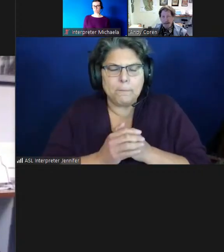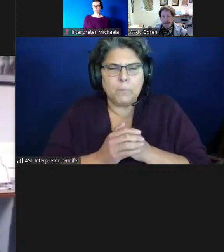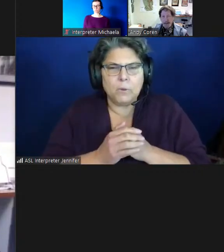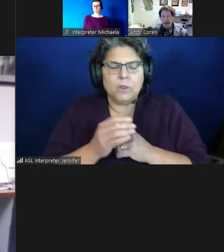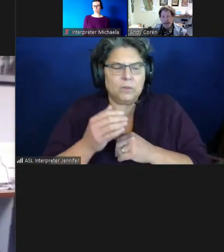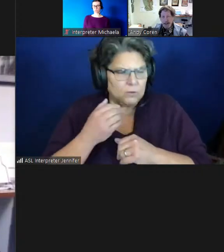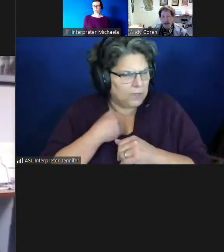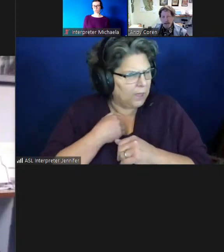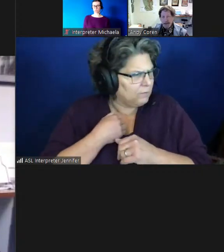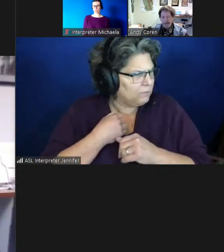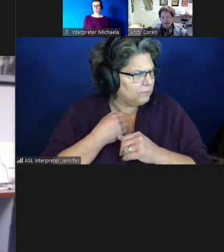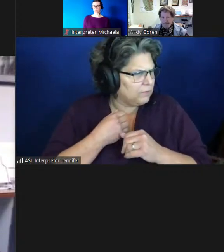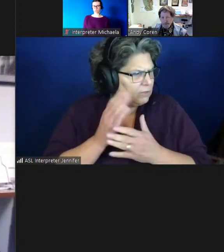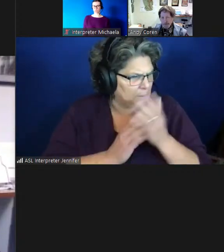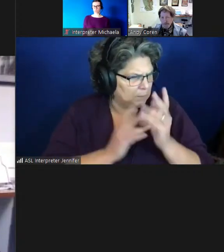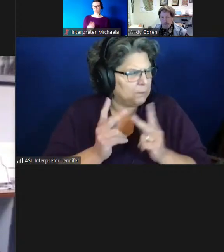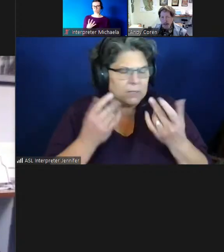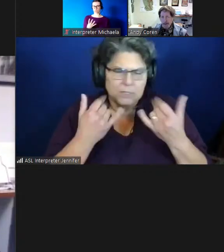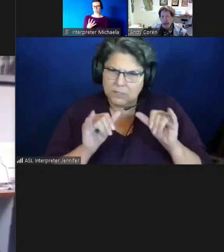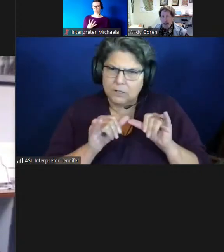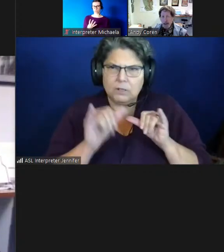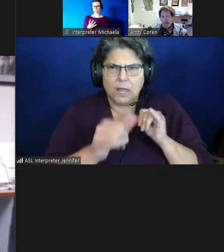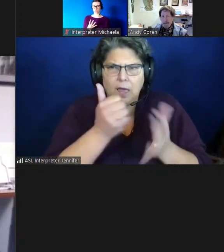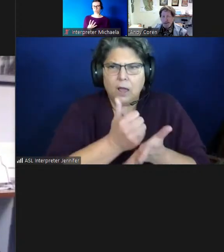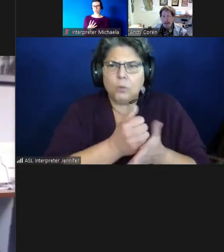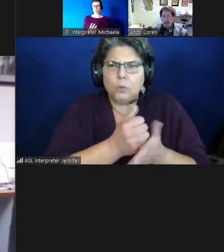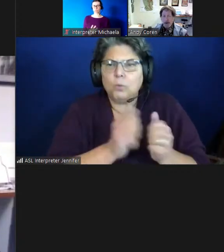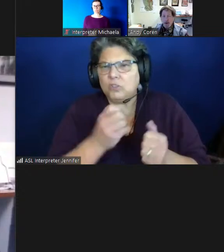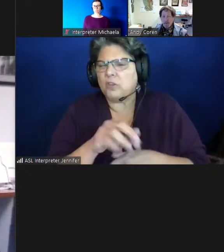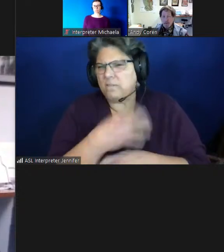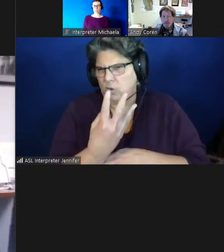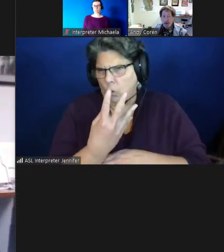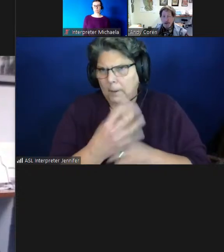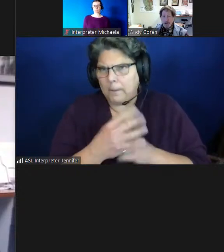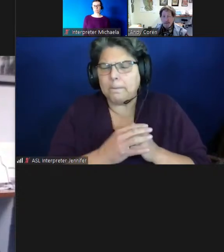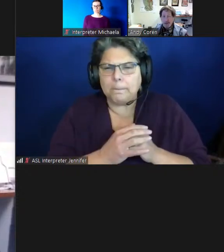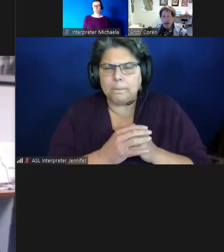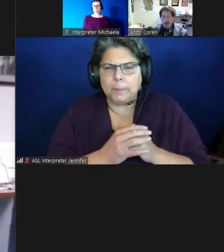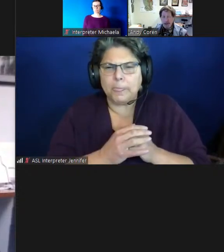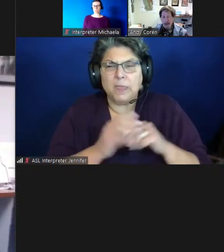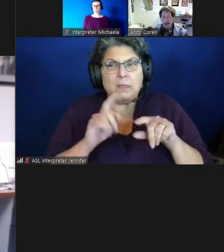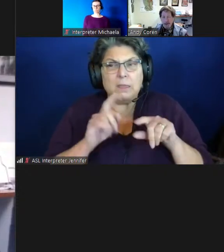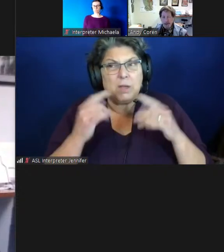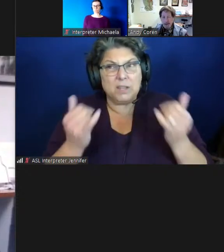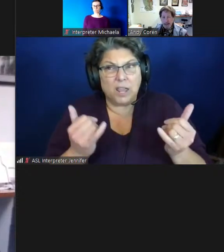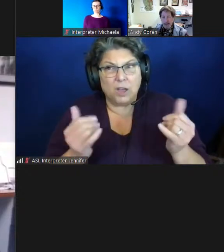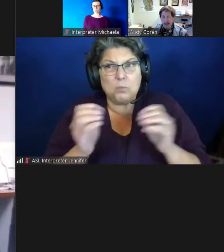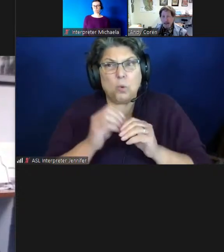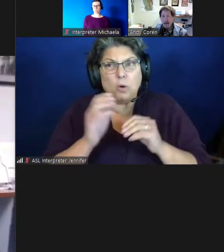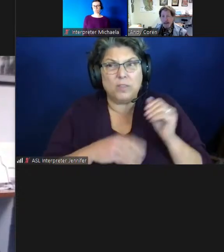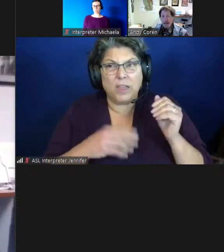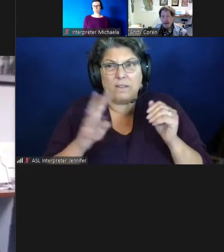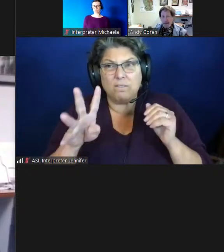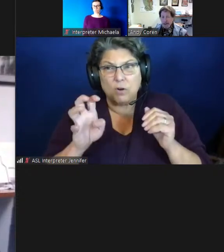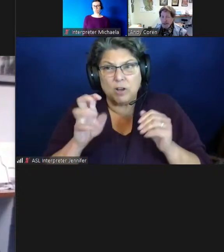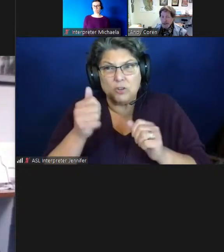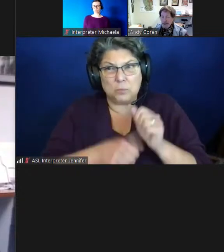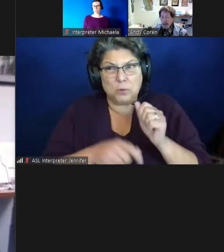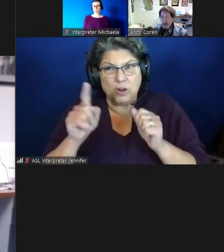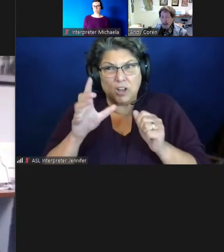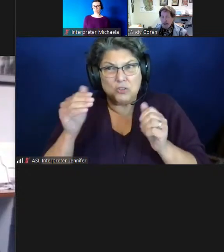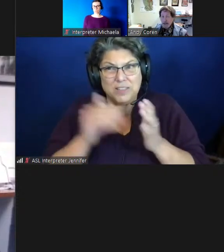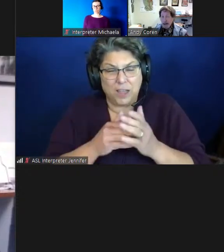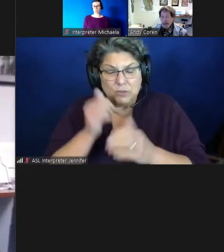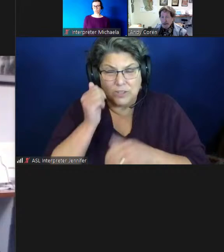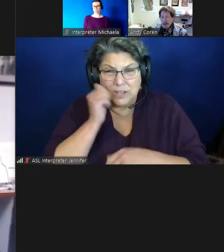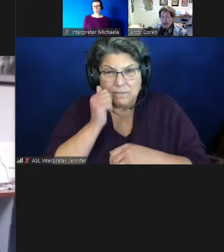Our testing in the county has gone up. It is now over 400 per 100,000 per day. This does